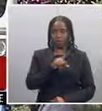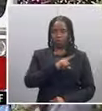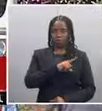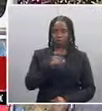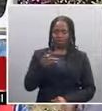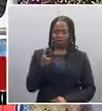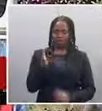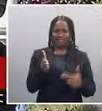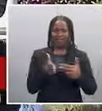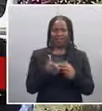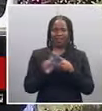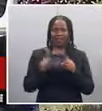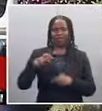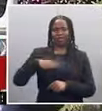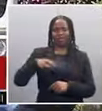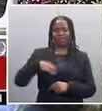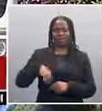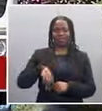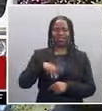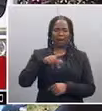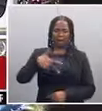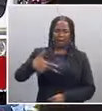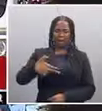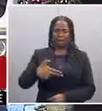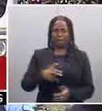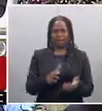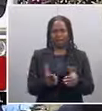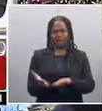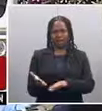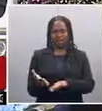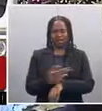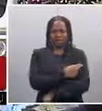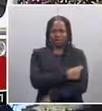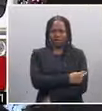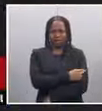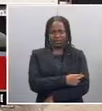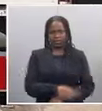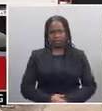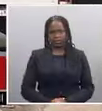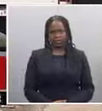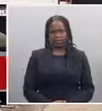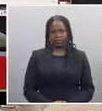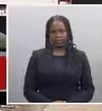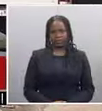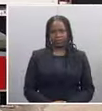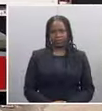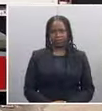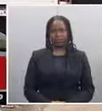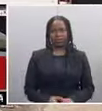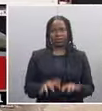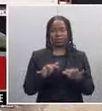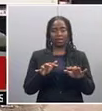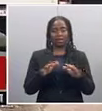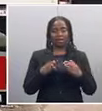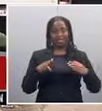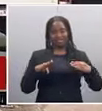Sadia had been shot and was critically injured. She later died in hospital. The hijackers had crashed into